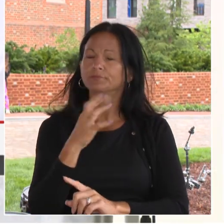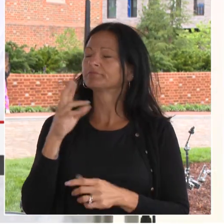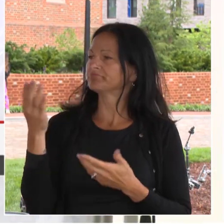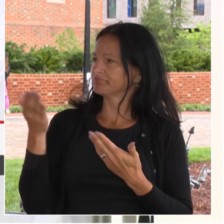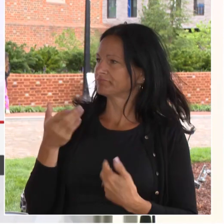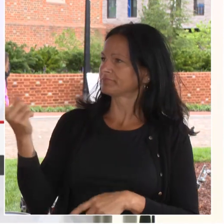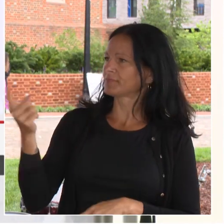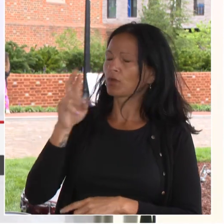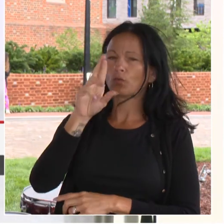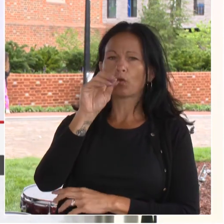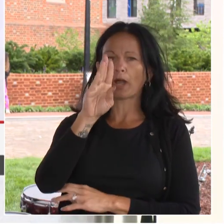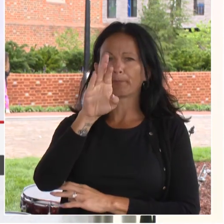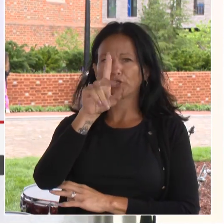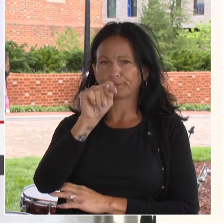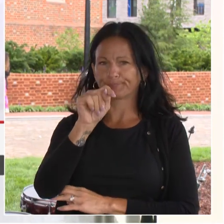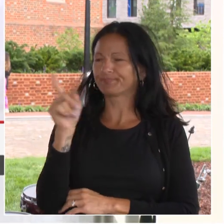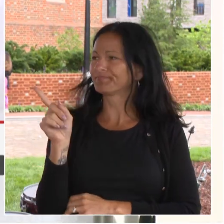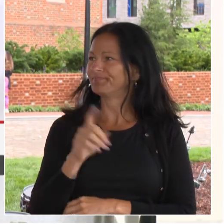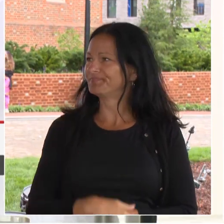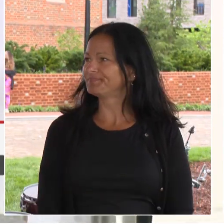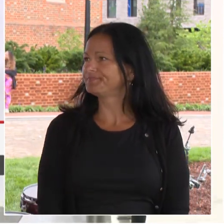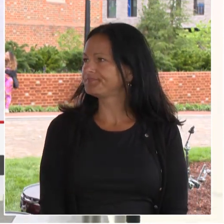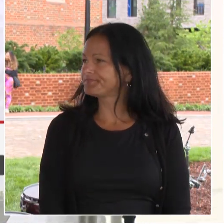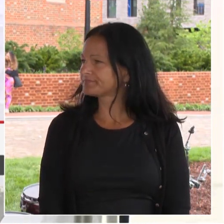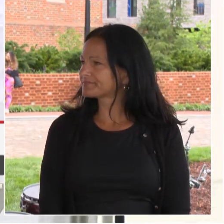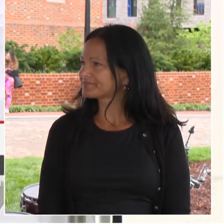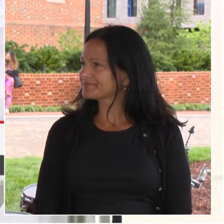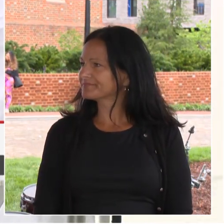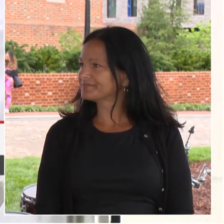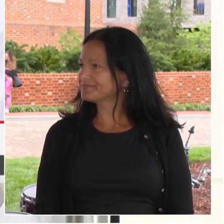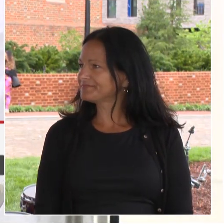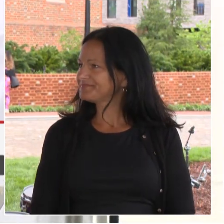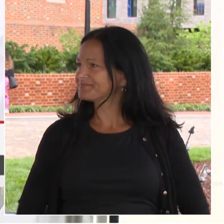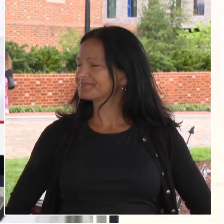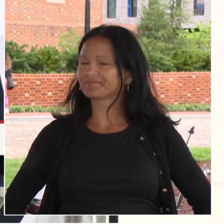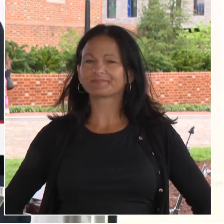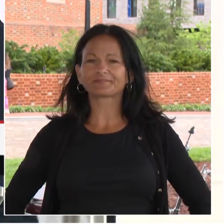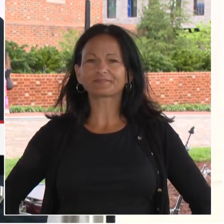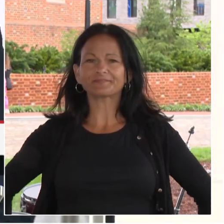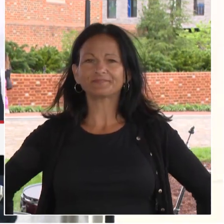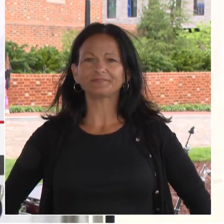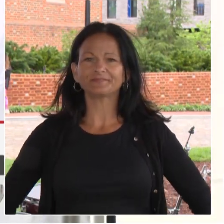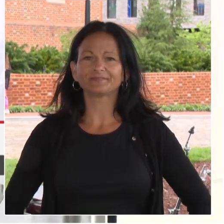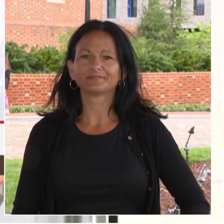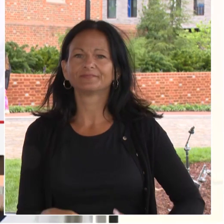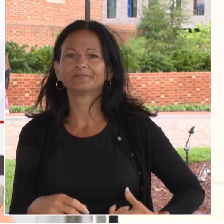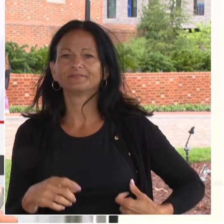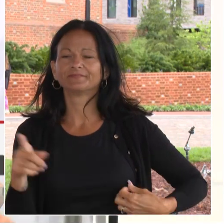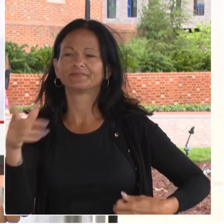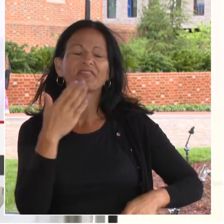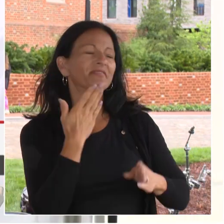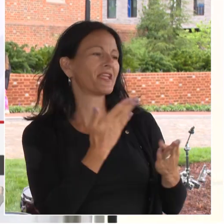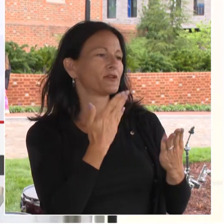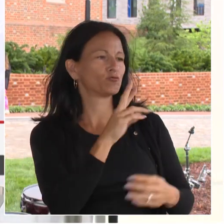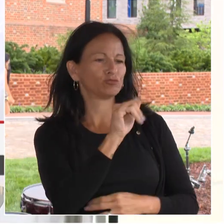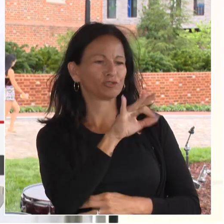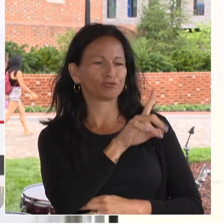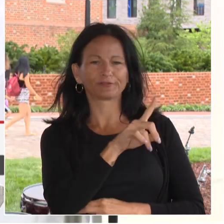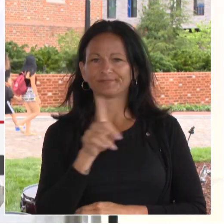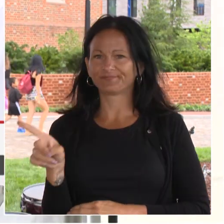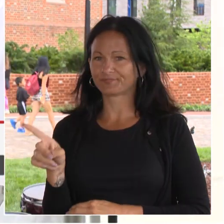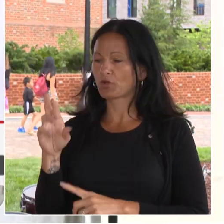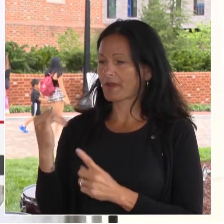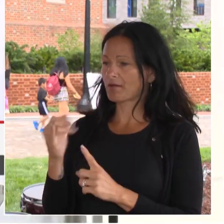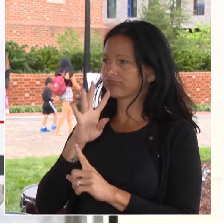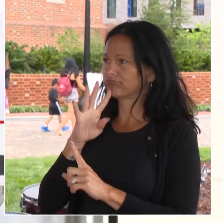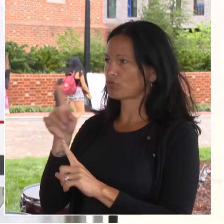Thank you, Richard. Frankly, it's an honor and